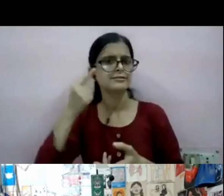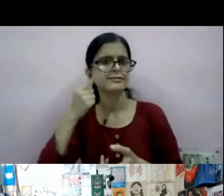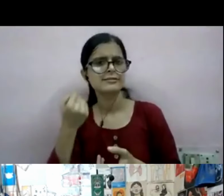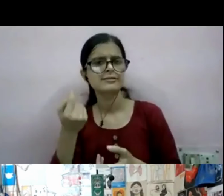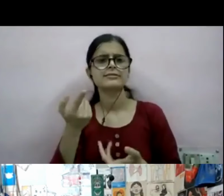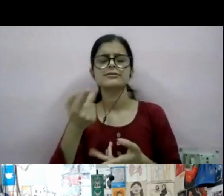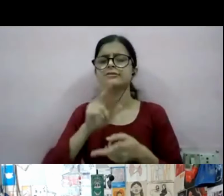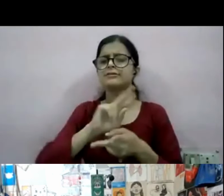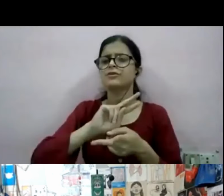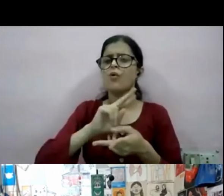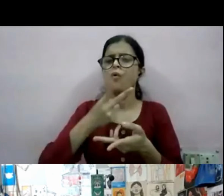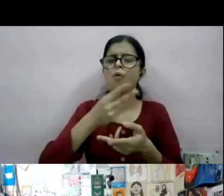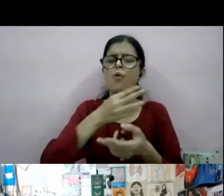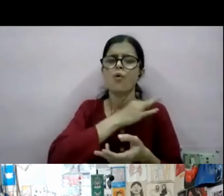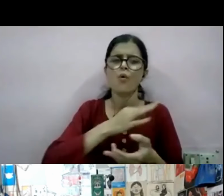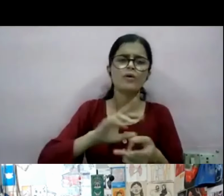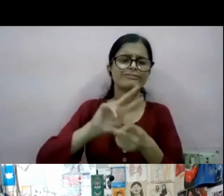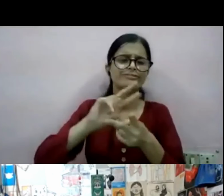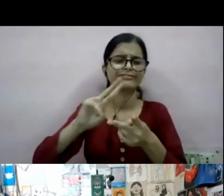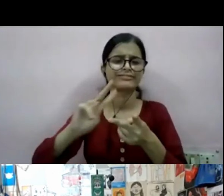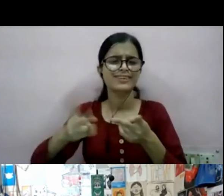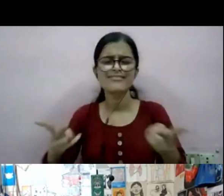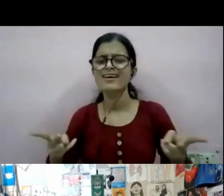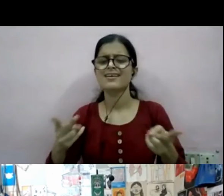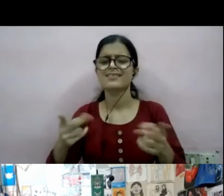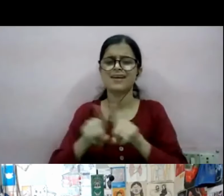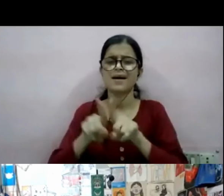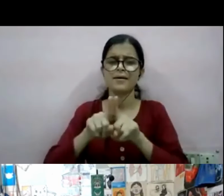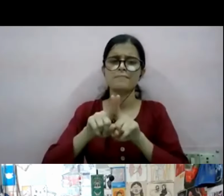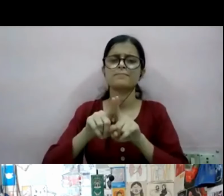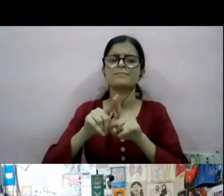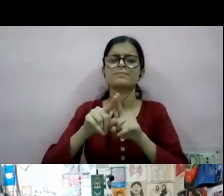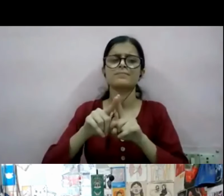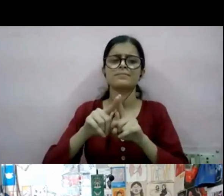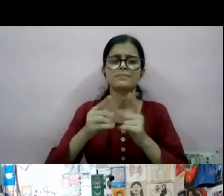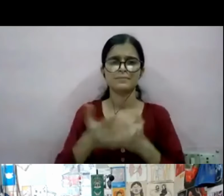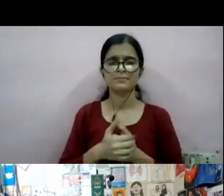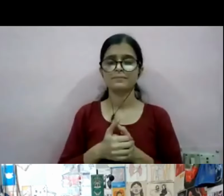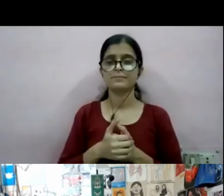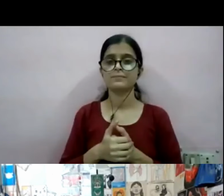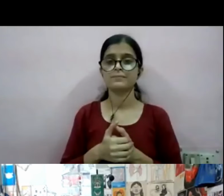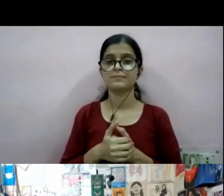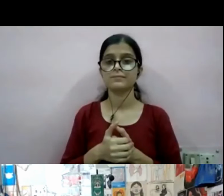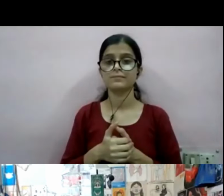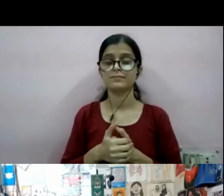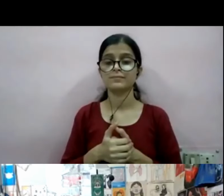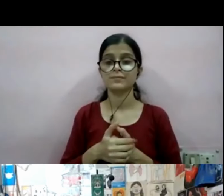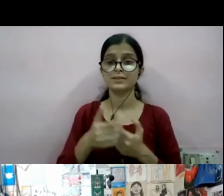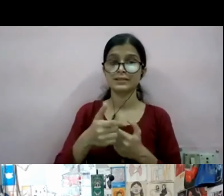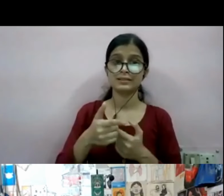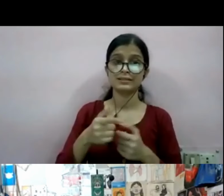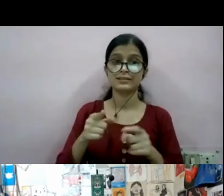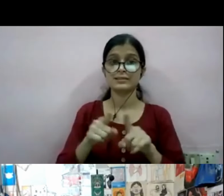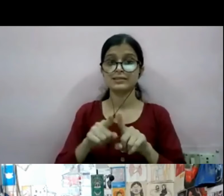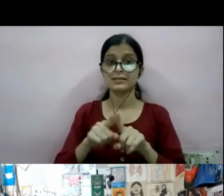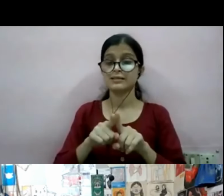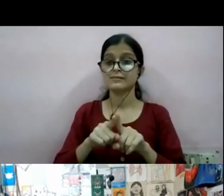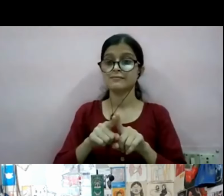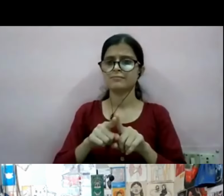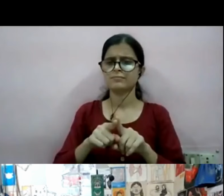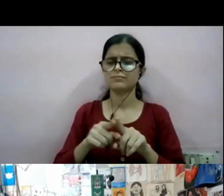race, and sexuality. So it is through these that are fully integrated selves,